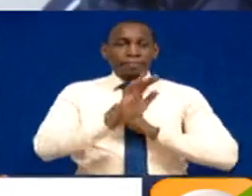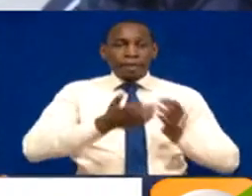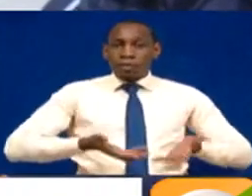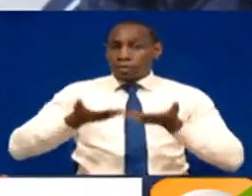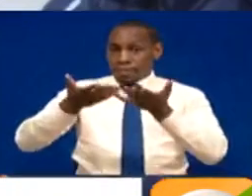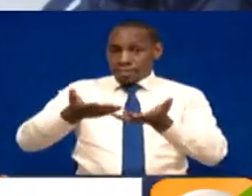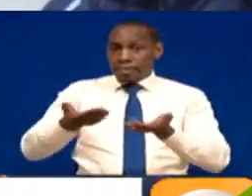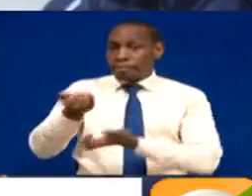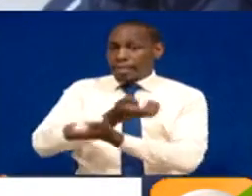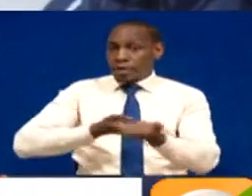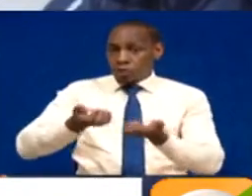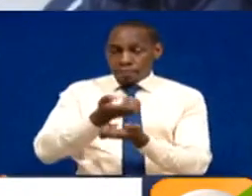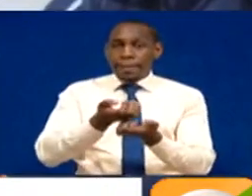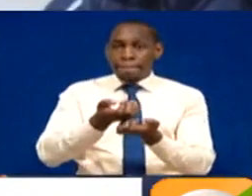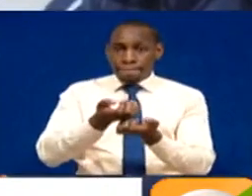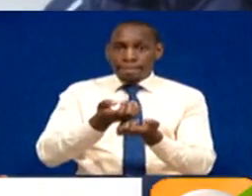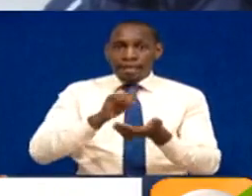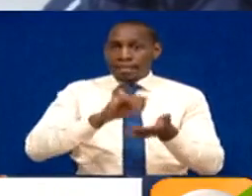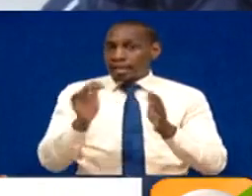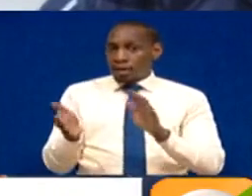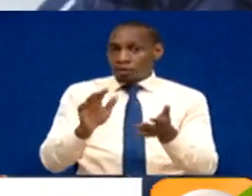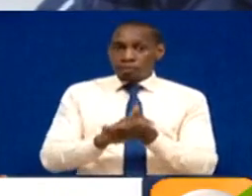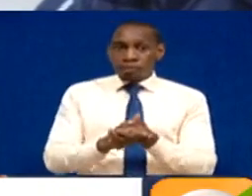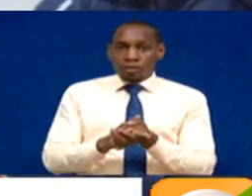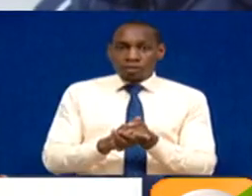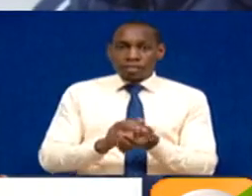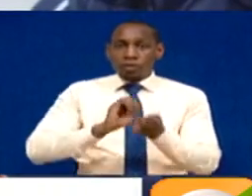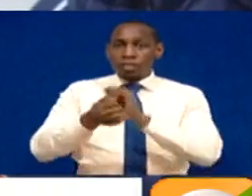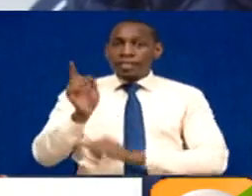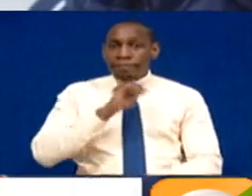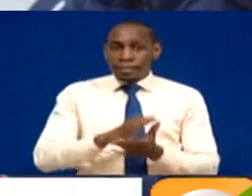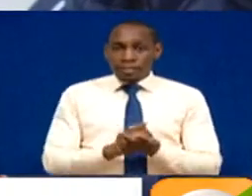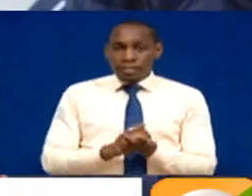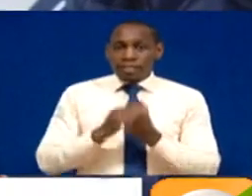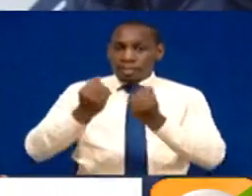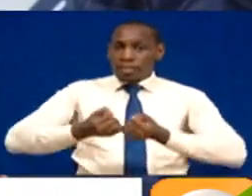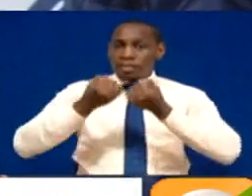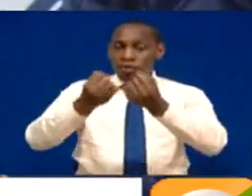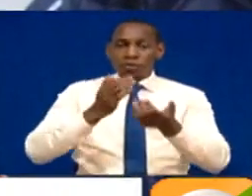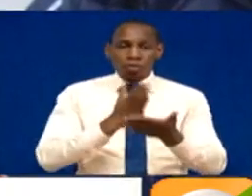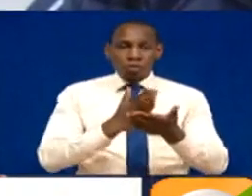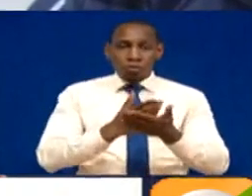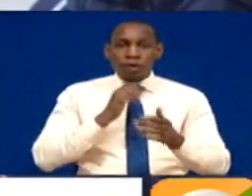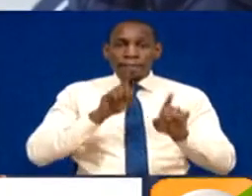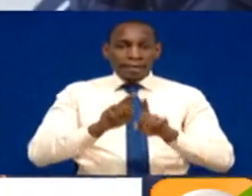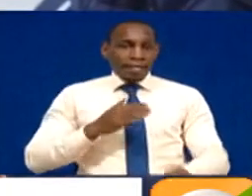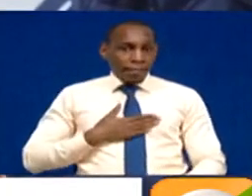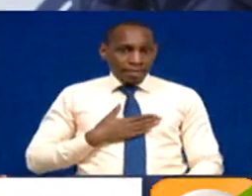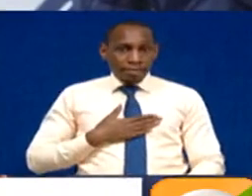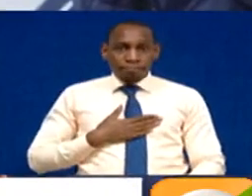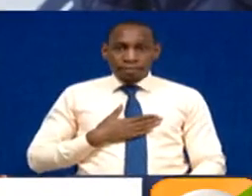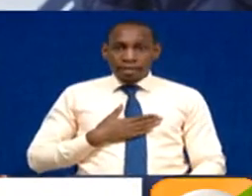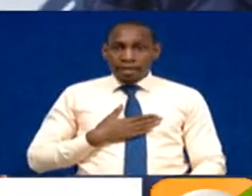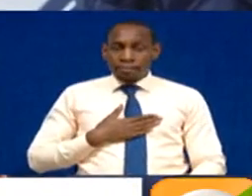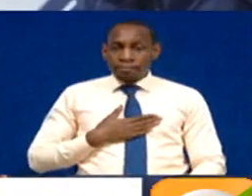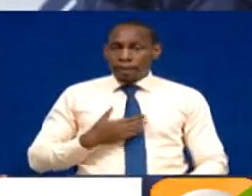deliver on an economy that is reformed, that is revitalized, indeed, as my brother